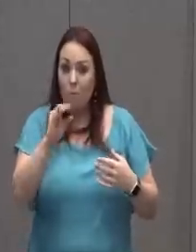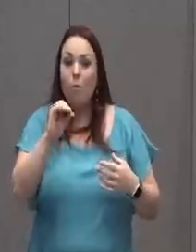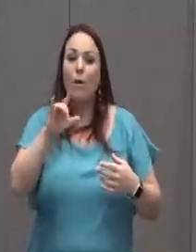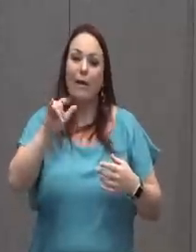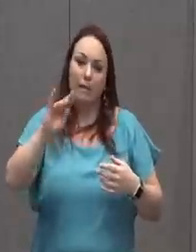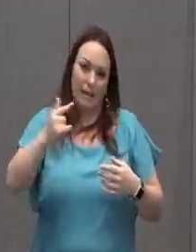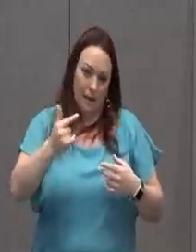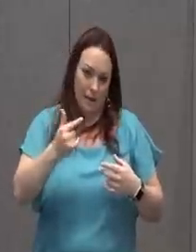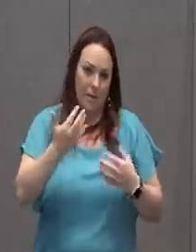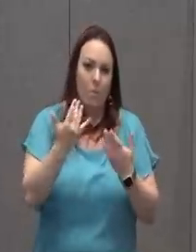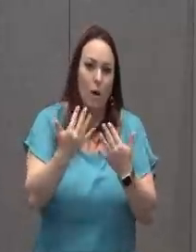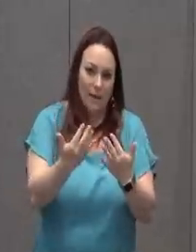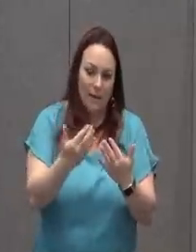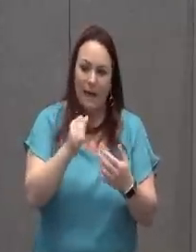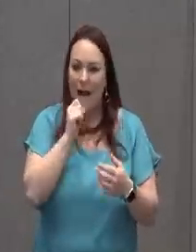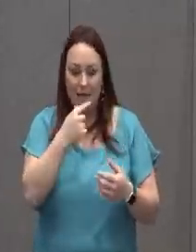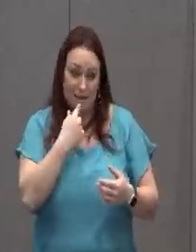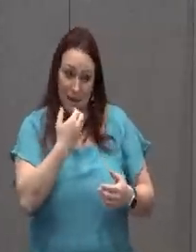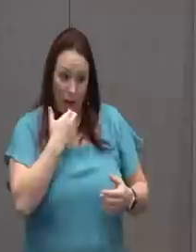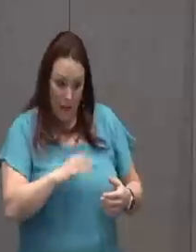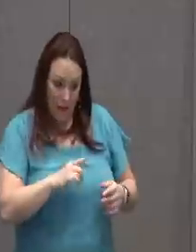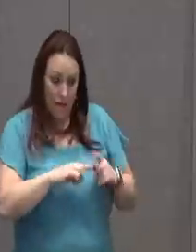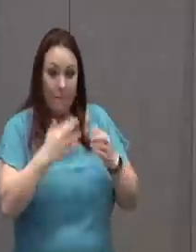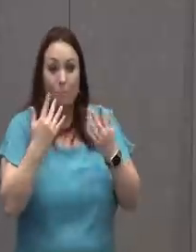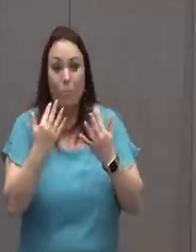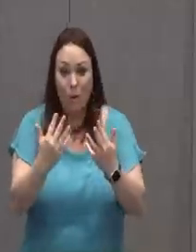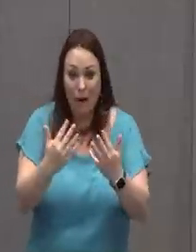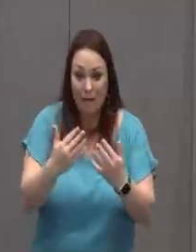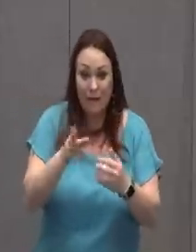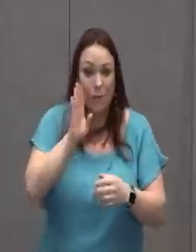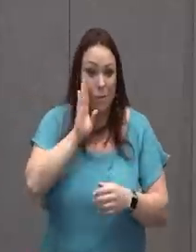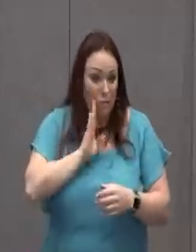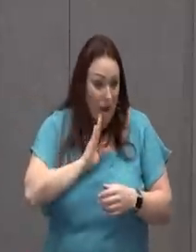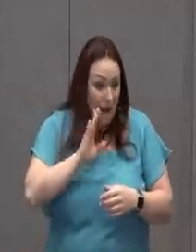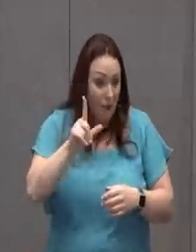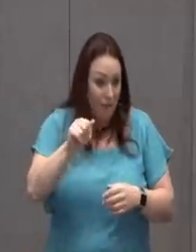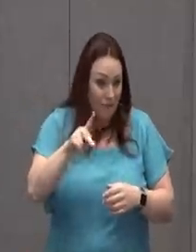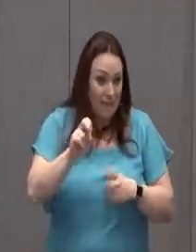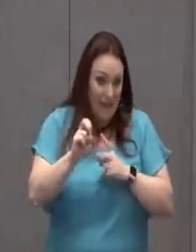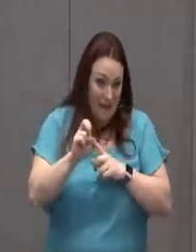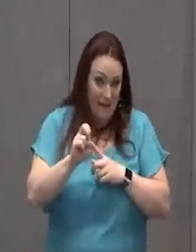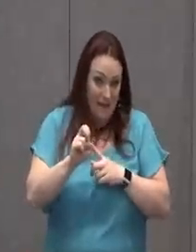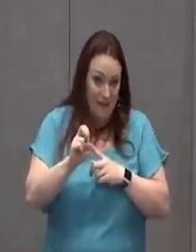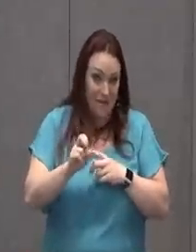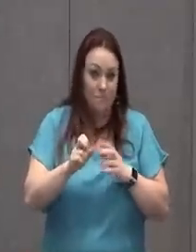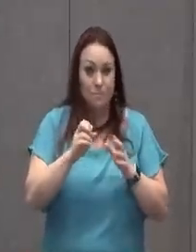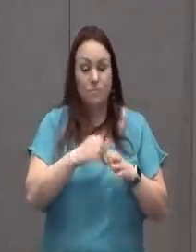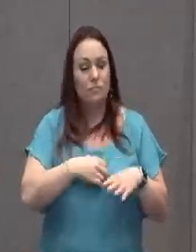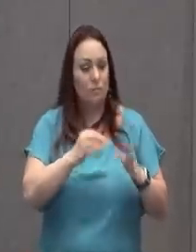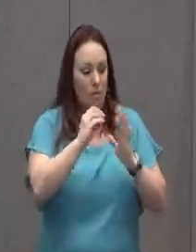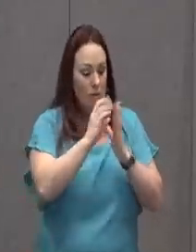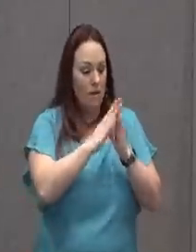used? Boiling. I didn't say hot. I said boiling brown lake. So I will say boiling